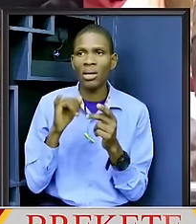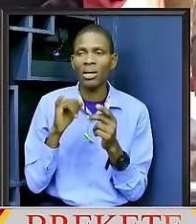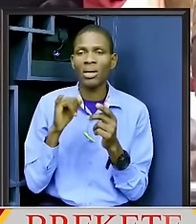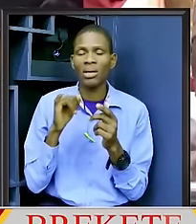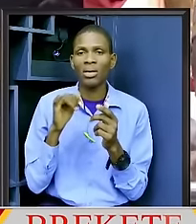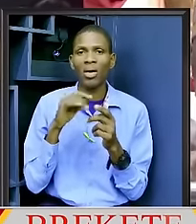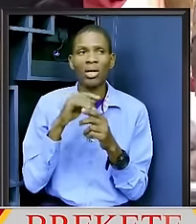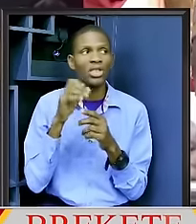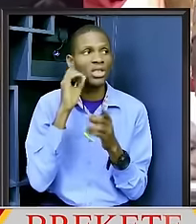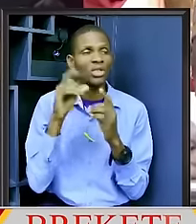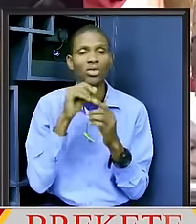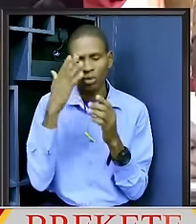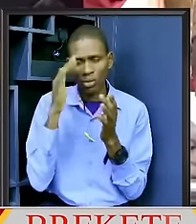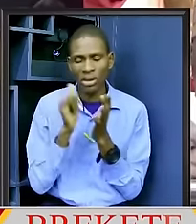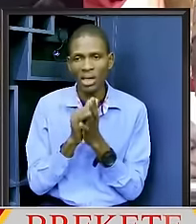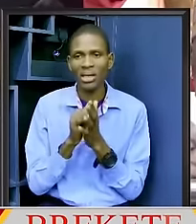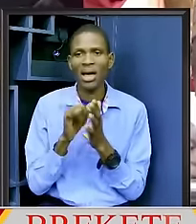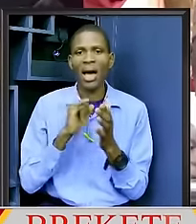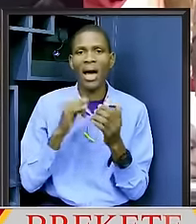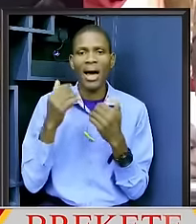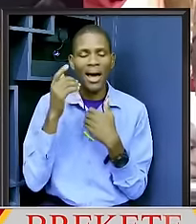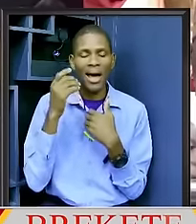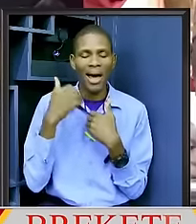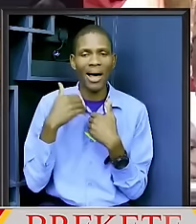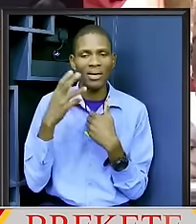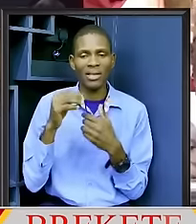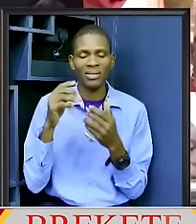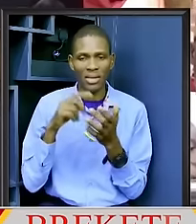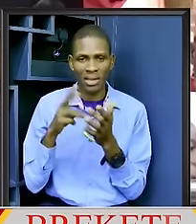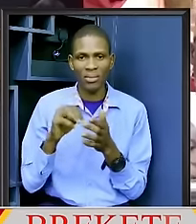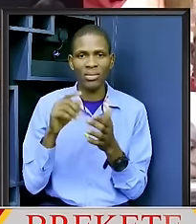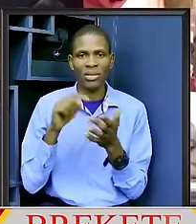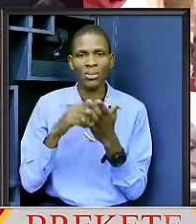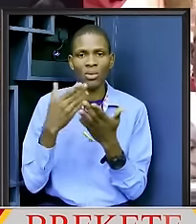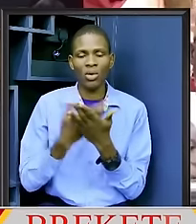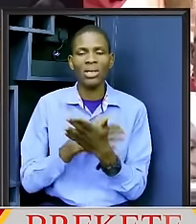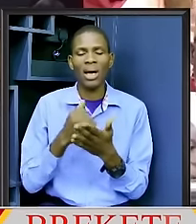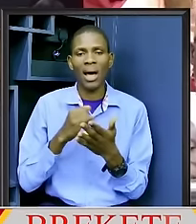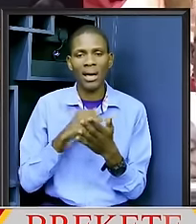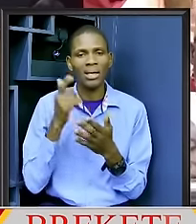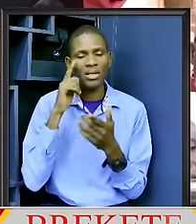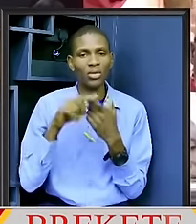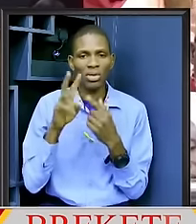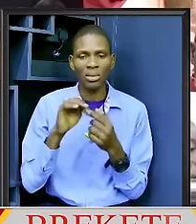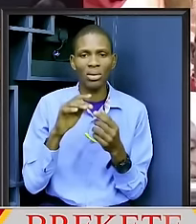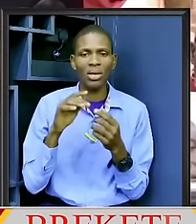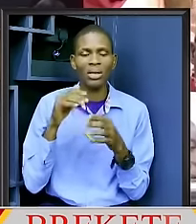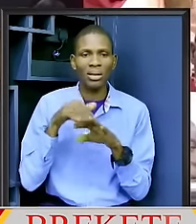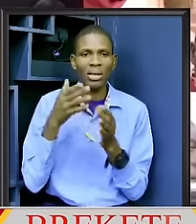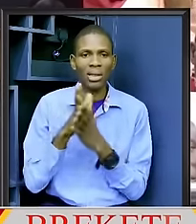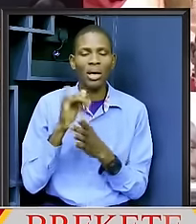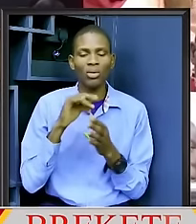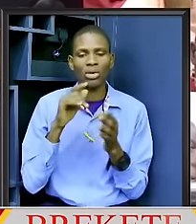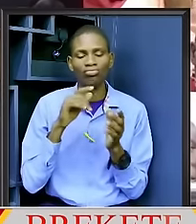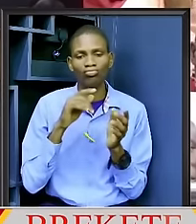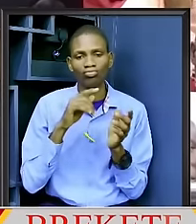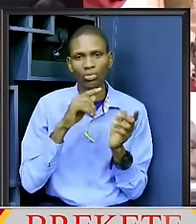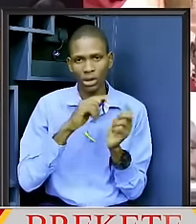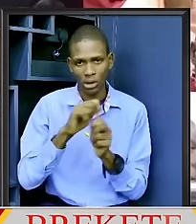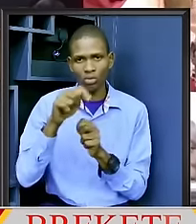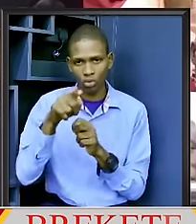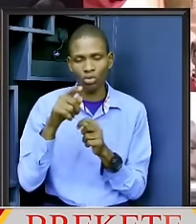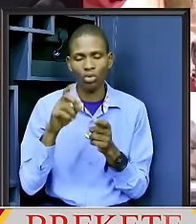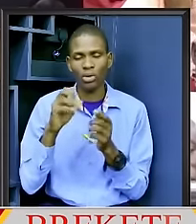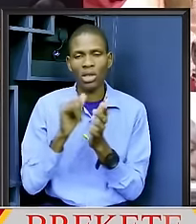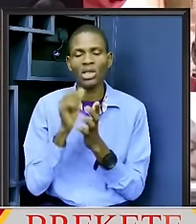I have it. And it was this morning too, I listened to it. At the appropriate time, sir, I will share it with you so that you also listen